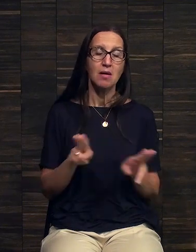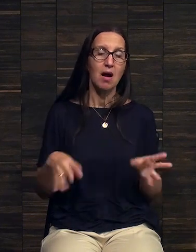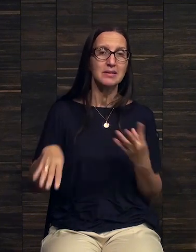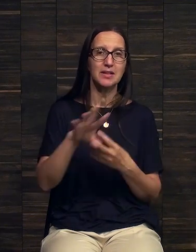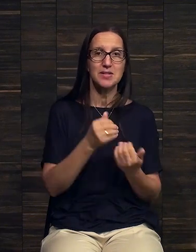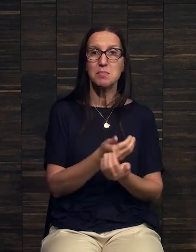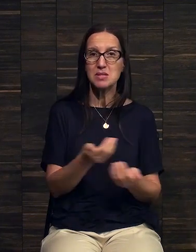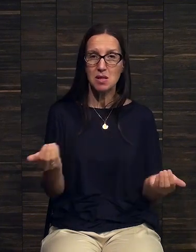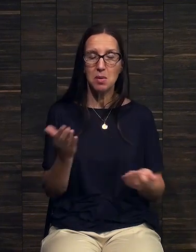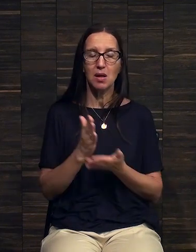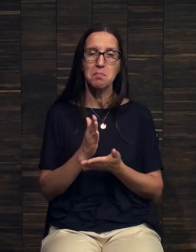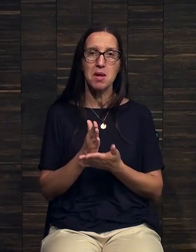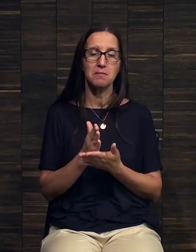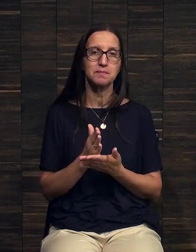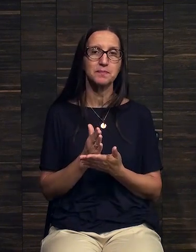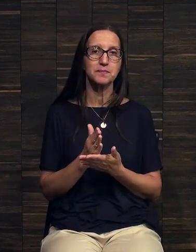evil. And